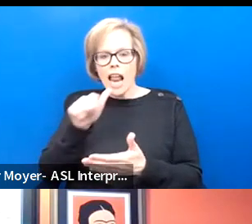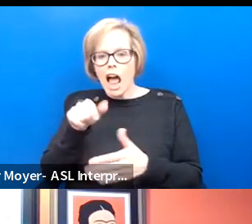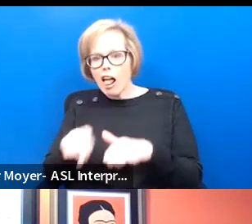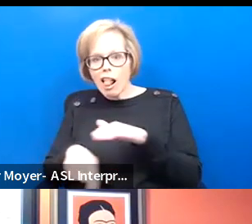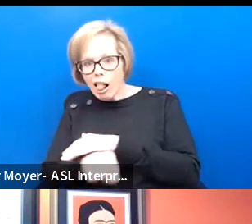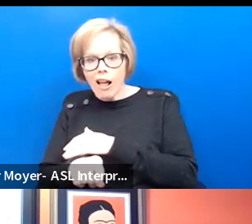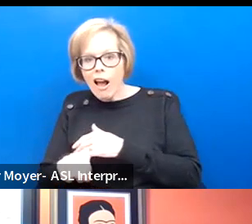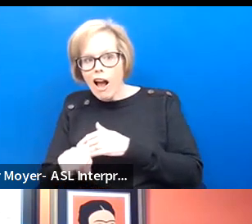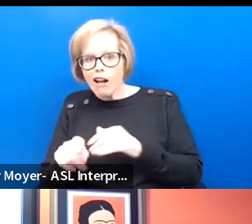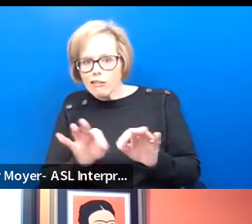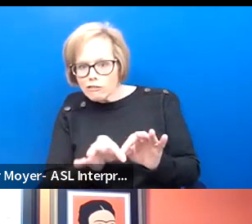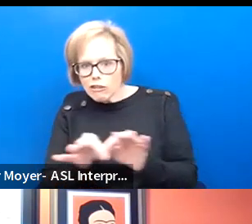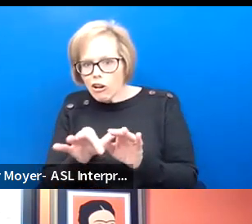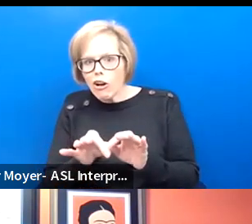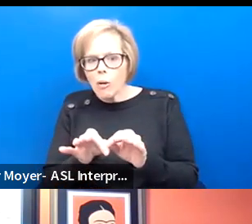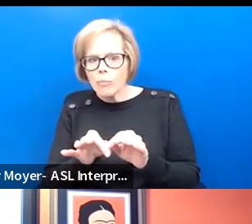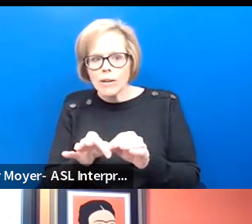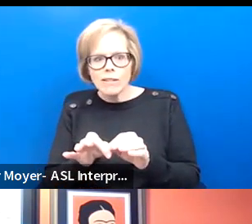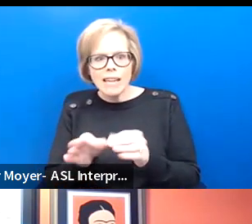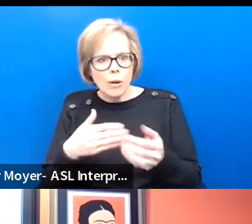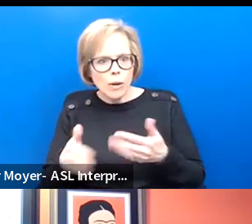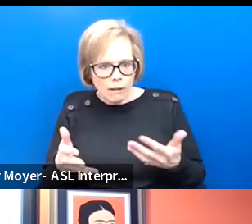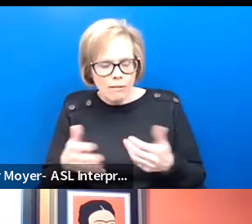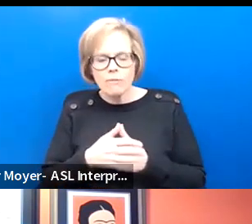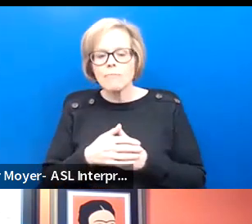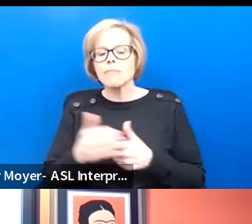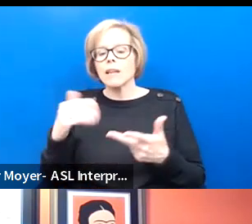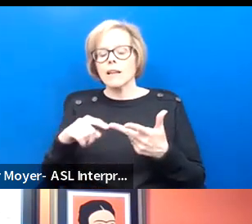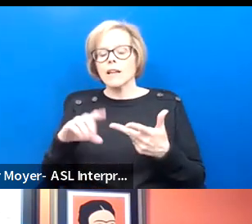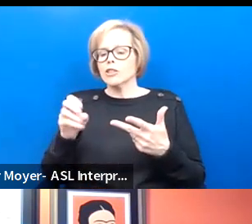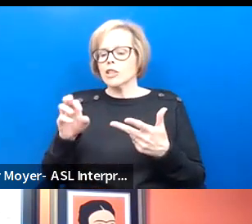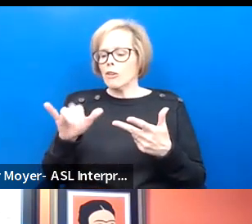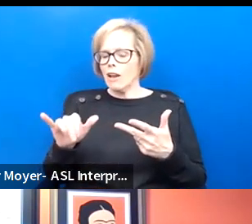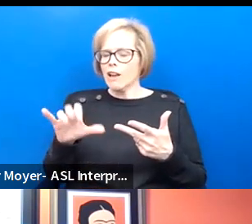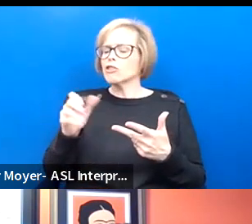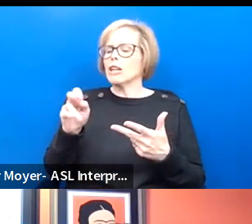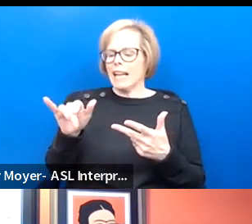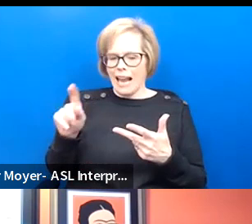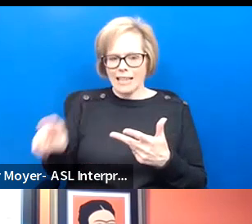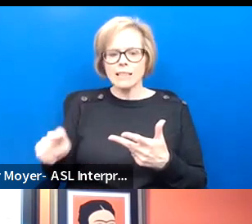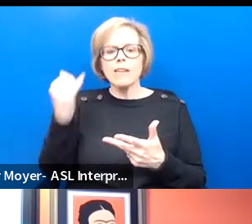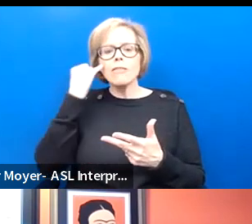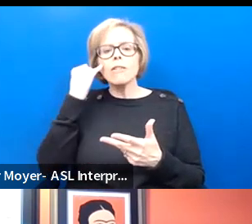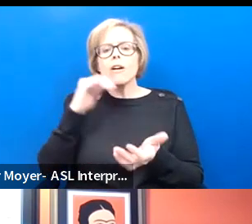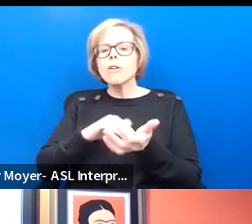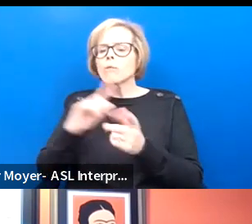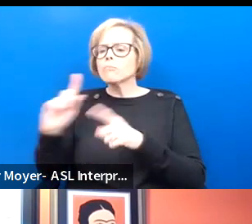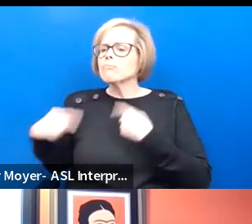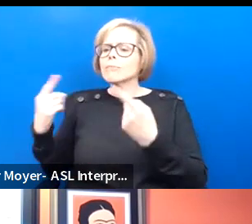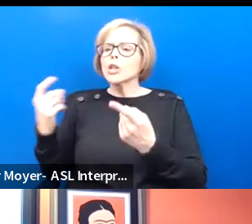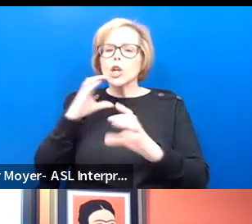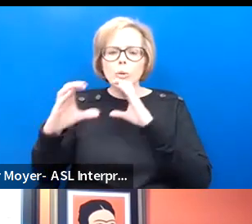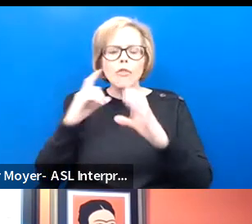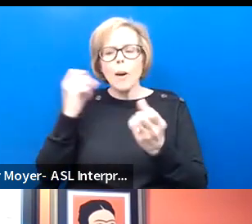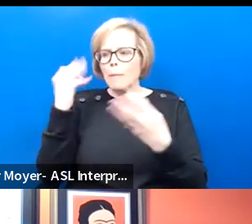into providing interpretation? And then Sherry asks, what happens when a provider has been communicating for years, as you've just